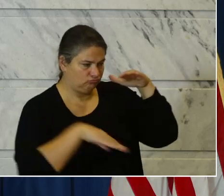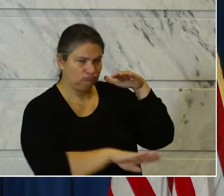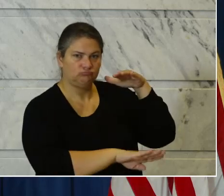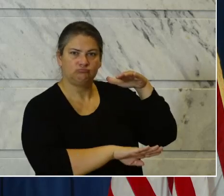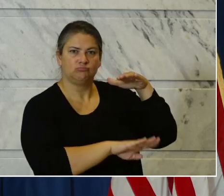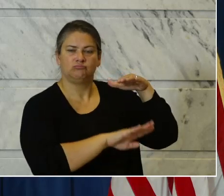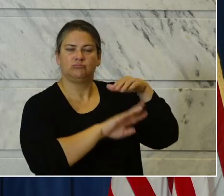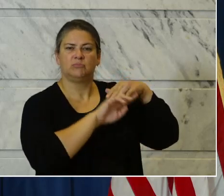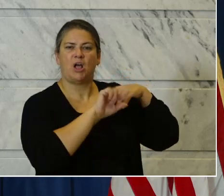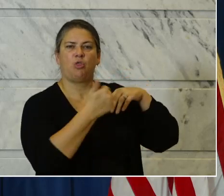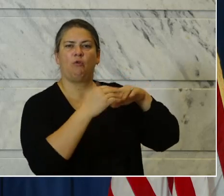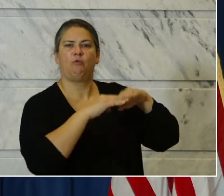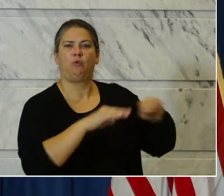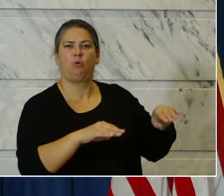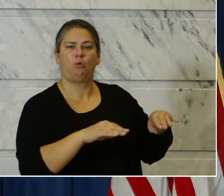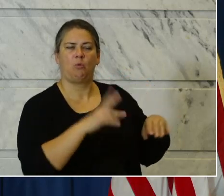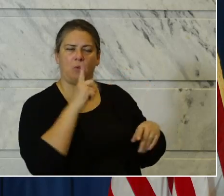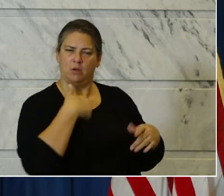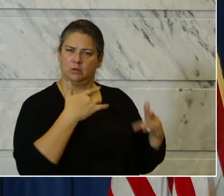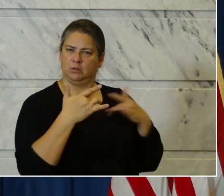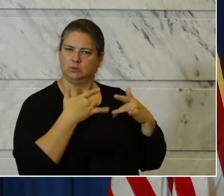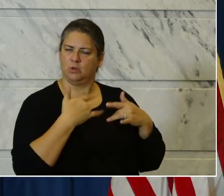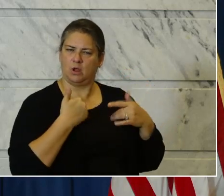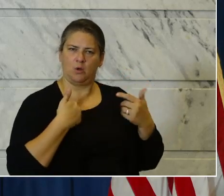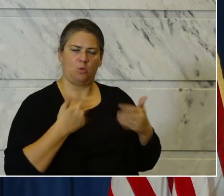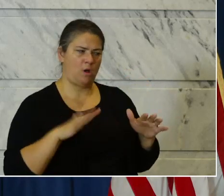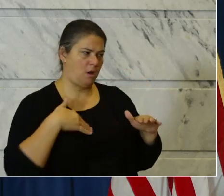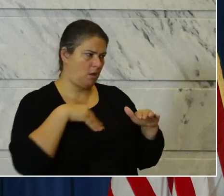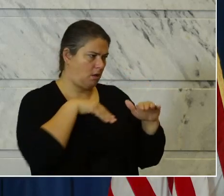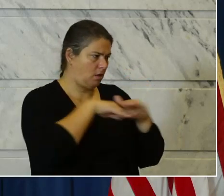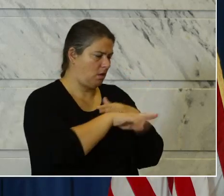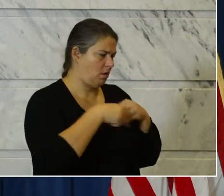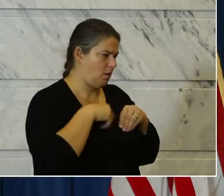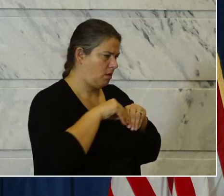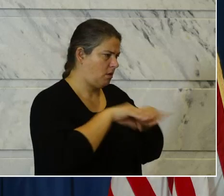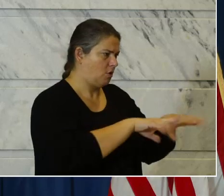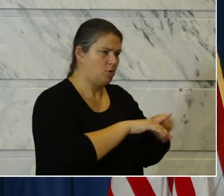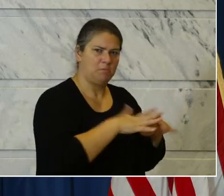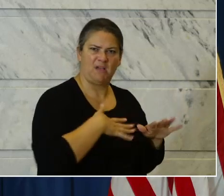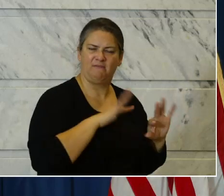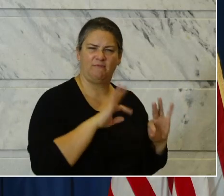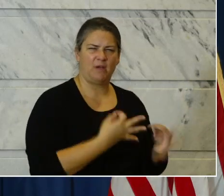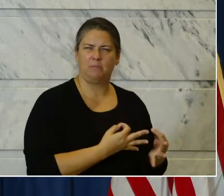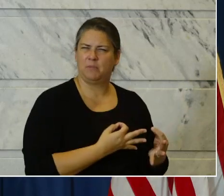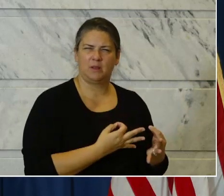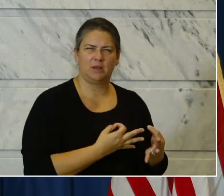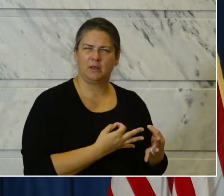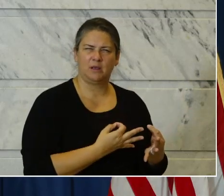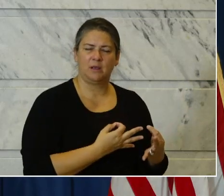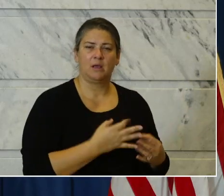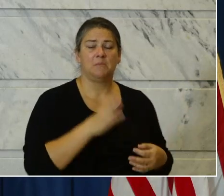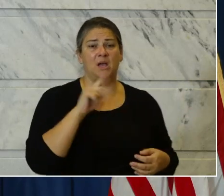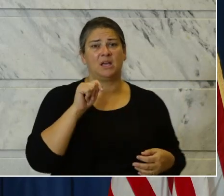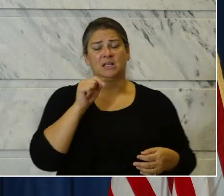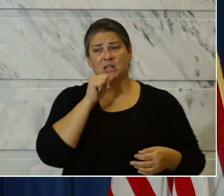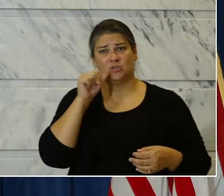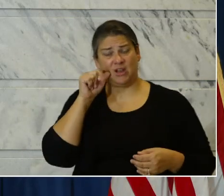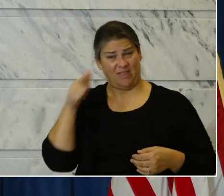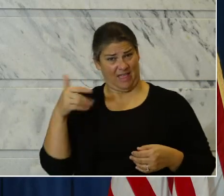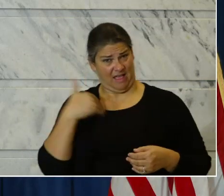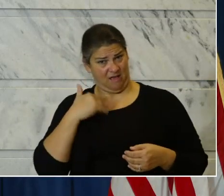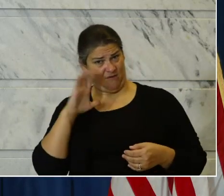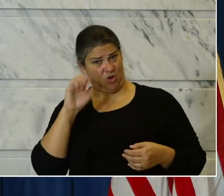It worries me that we saw an example last night of many things, but of somebody taking off their mask while they're infected and